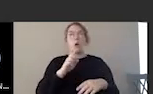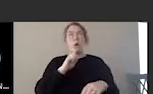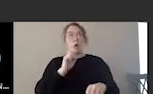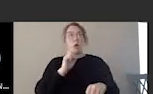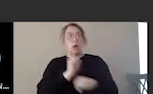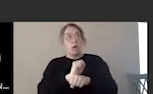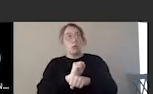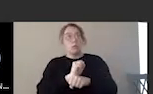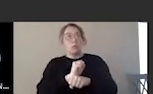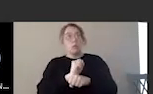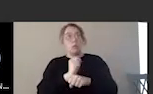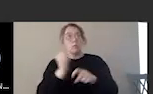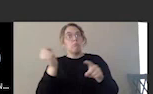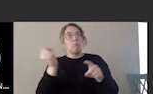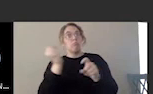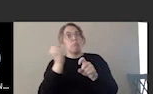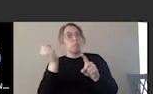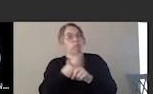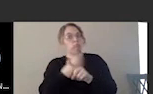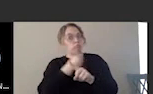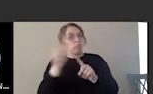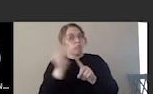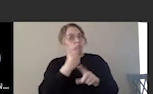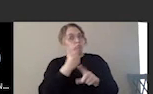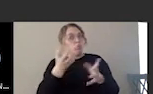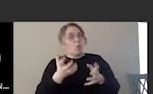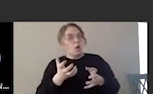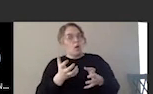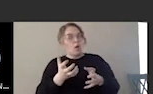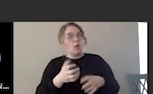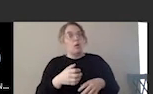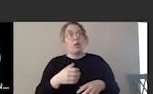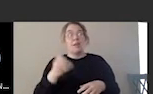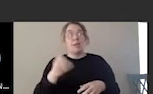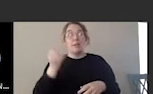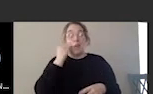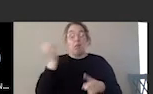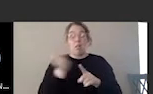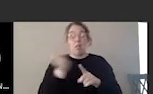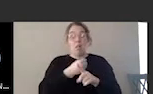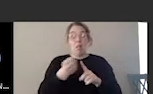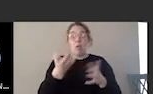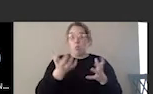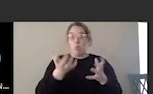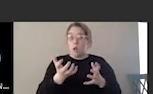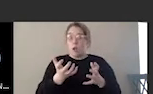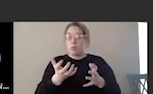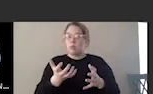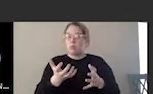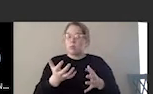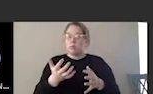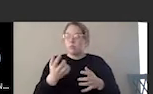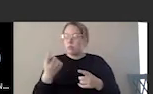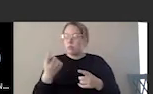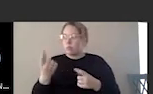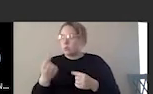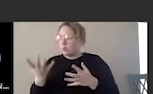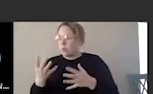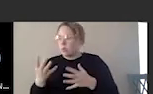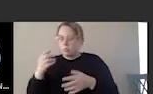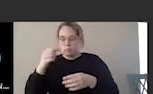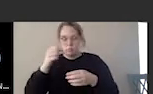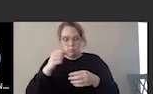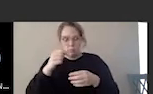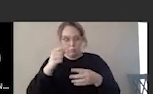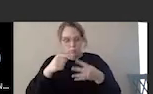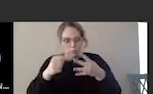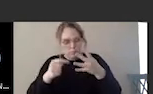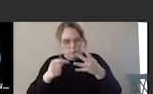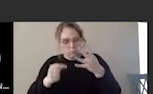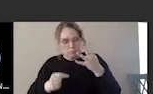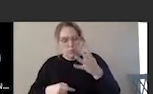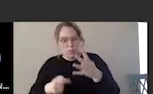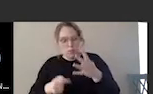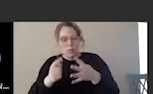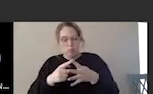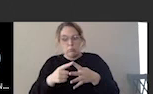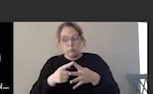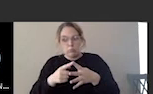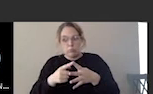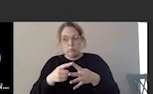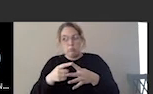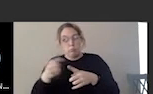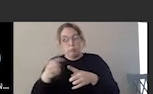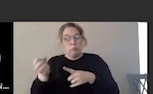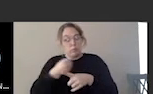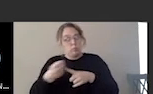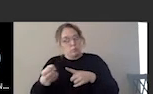get physical? And if you're trying to get physical, then what action should you take? Should you try to wrestle down the patient? Should you run out and get